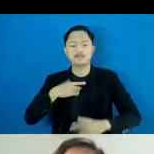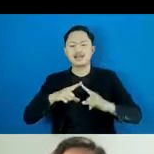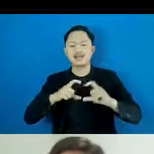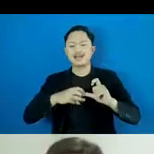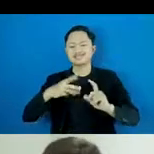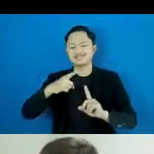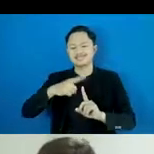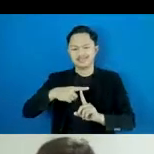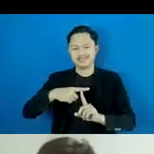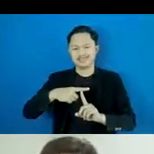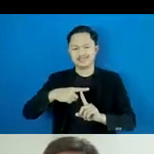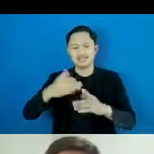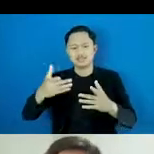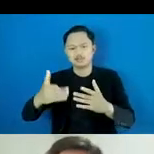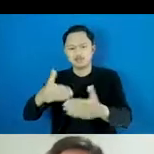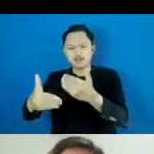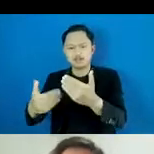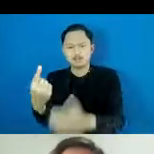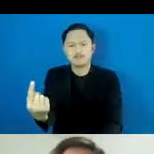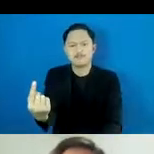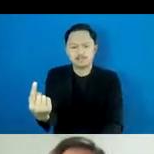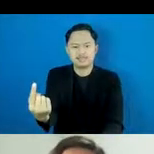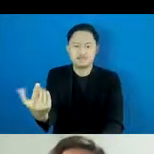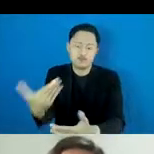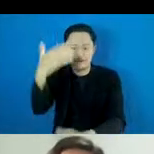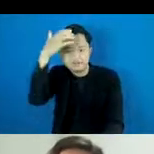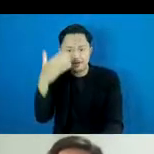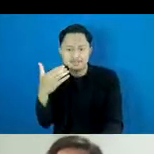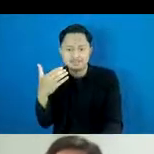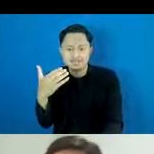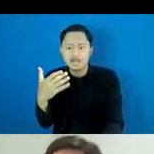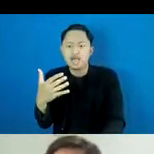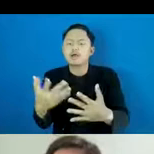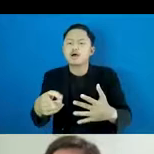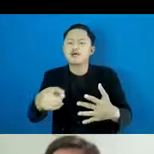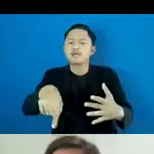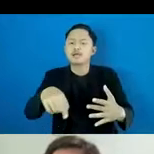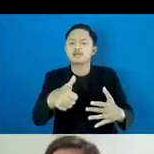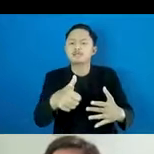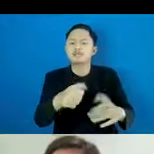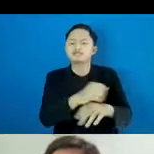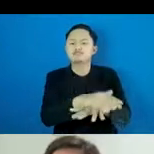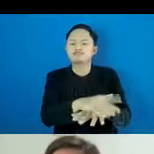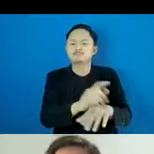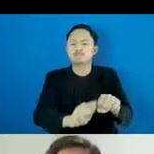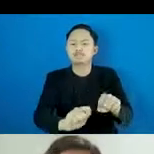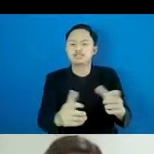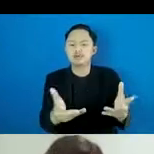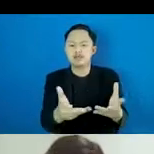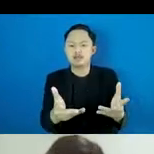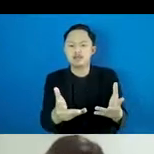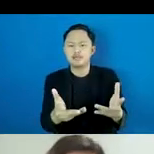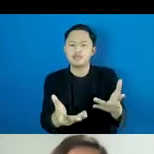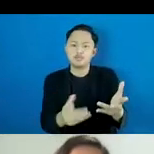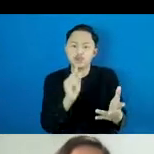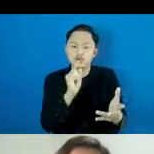and the private operator, which is Metbus. But they implemented a plus. They implemented improvement in